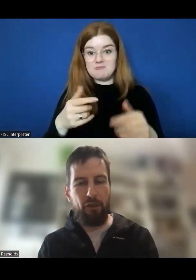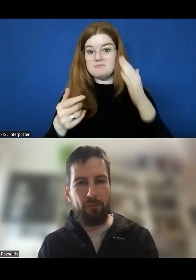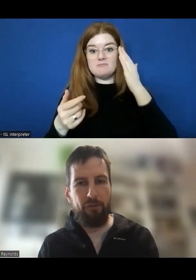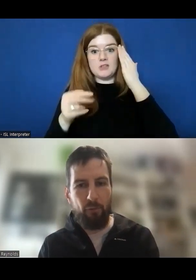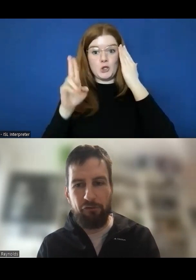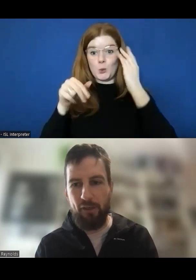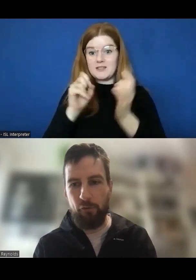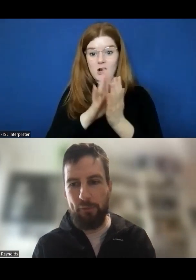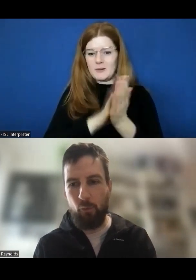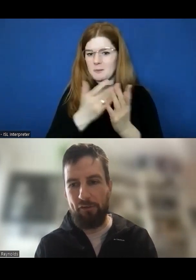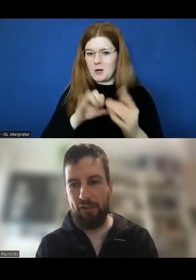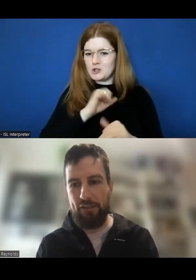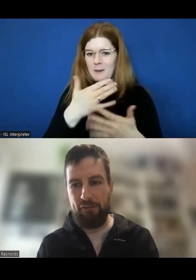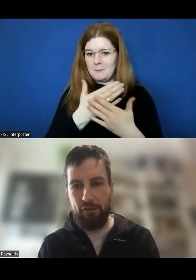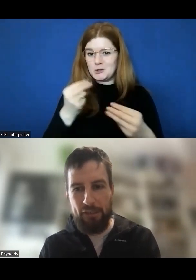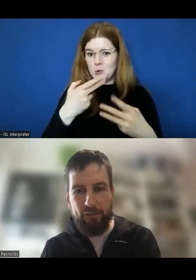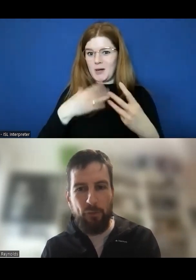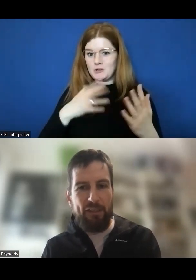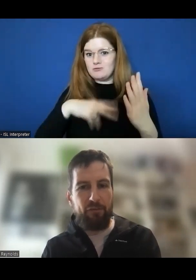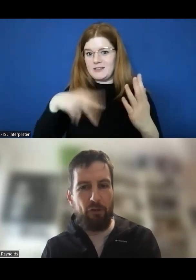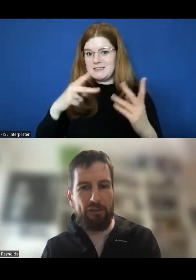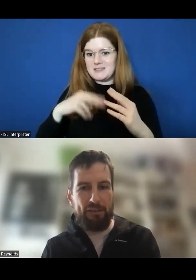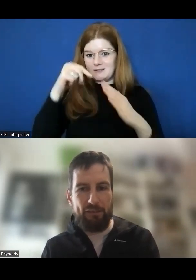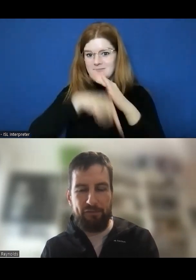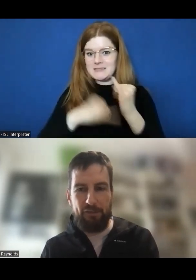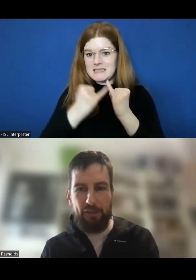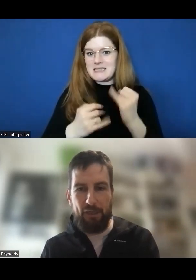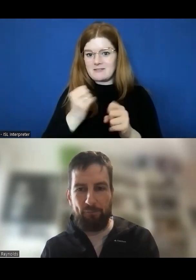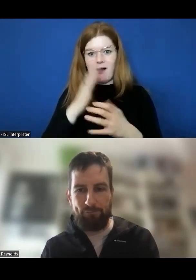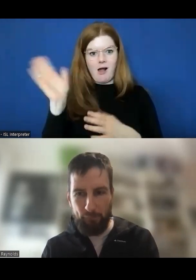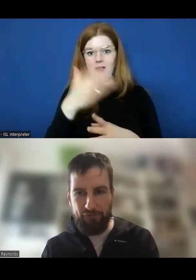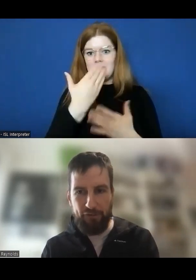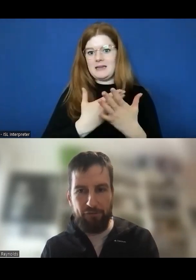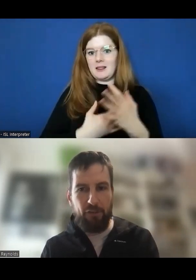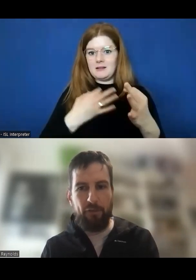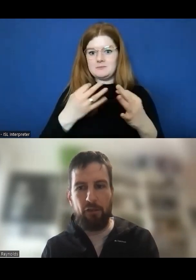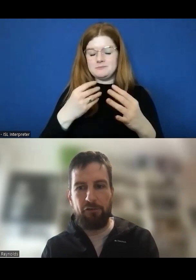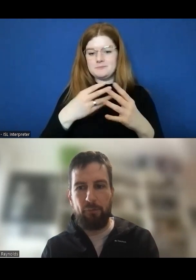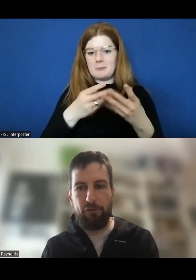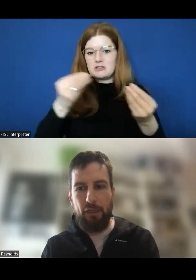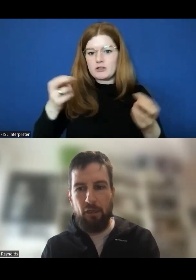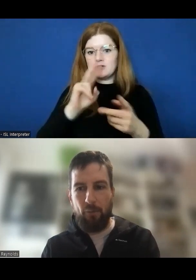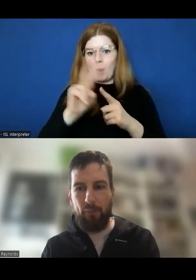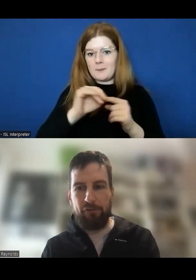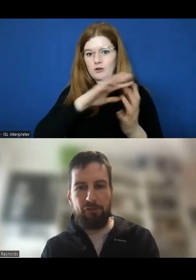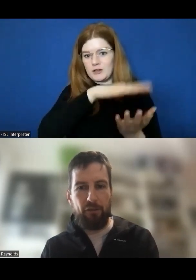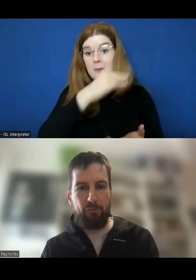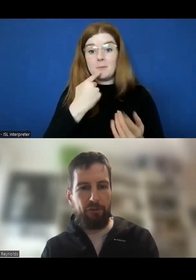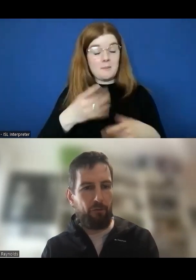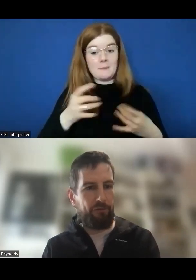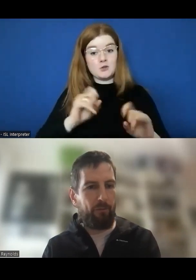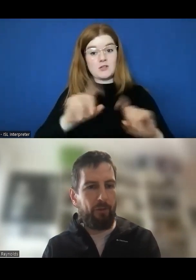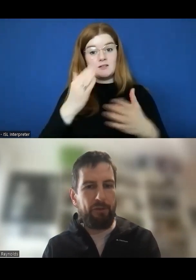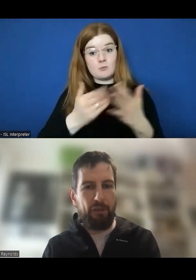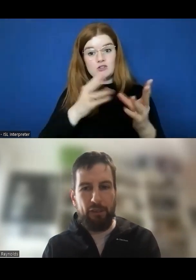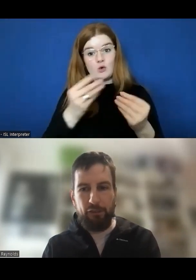UN documents. I'm not sure how much people want to get into the weeds of all the legalistic materials and terminology, but I'm happy to share some